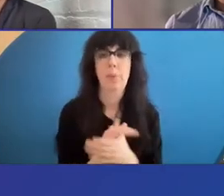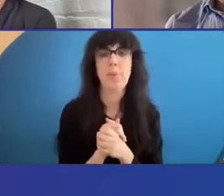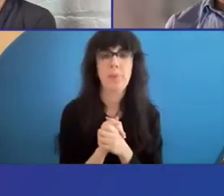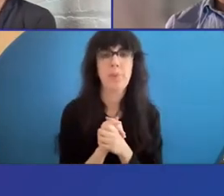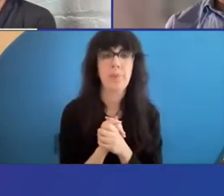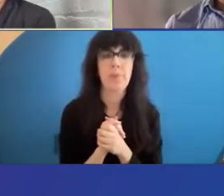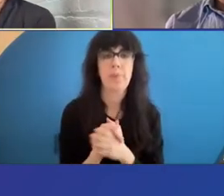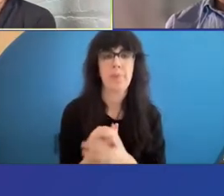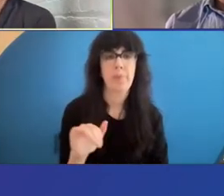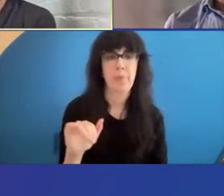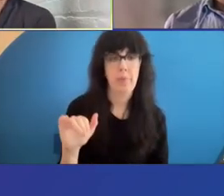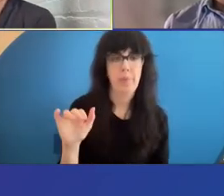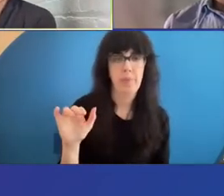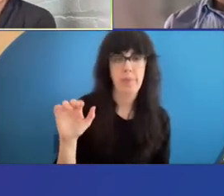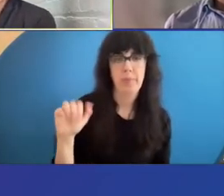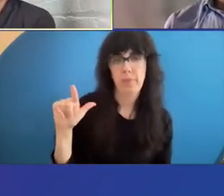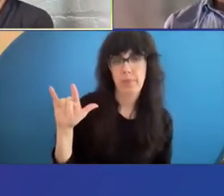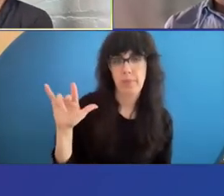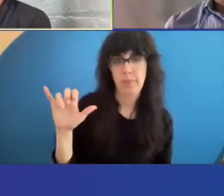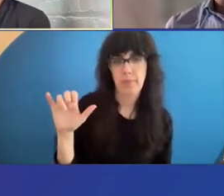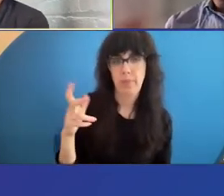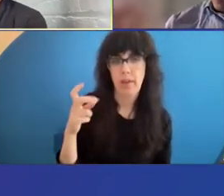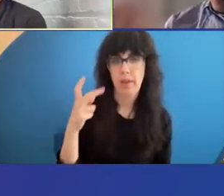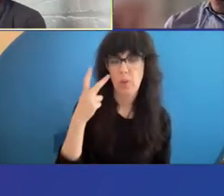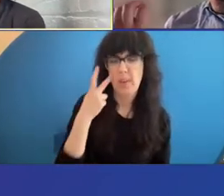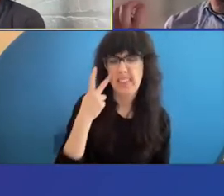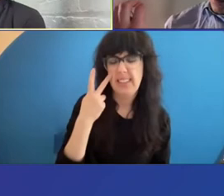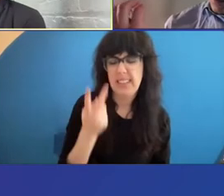I just want to like look at this.